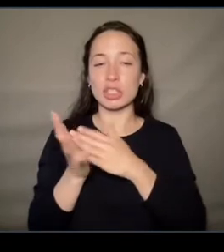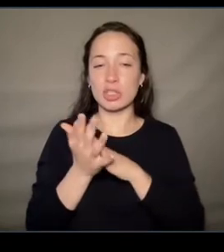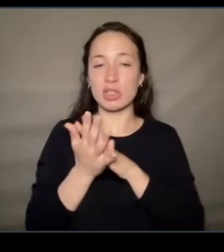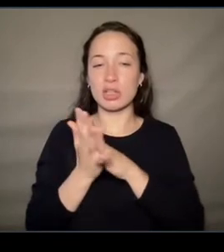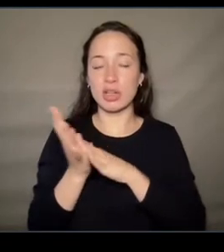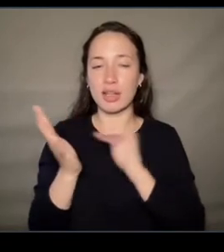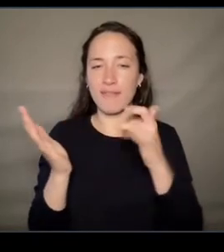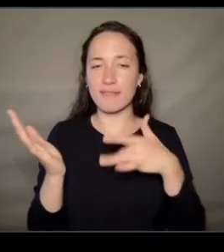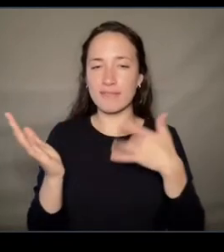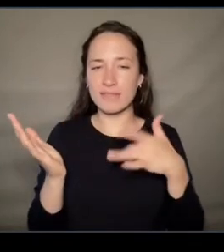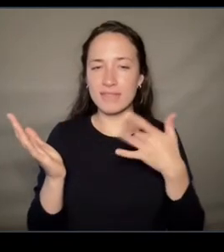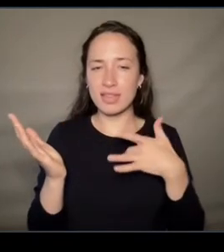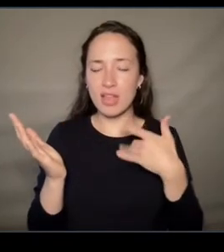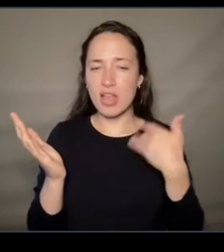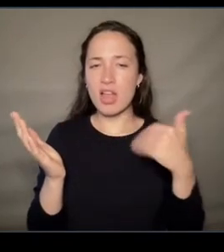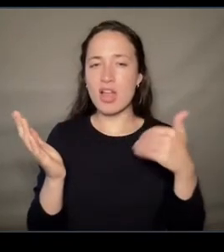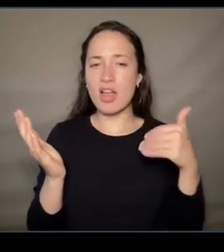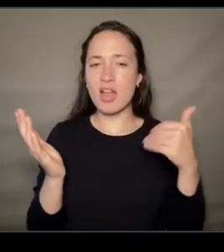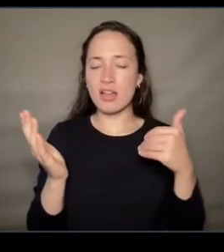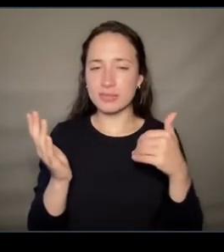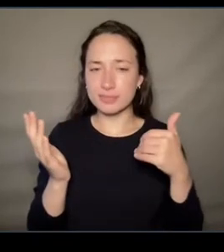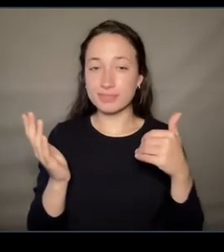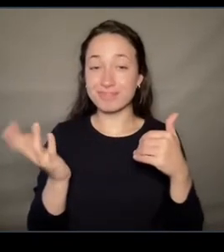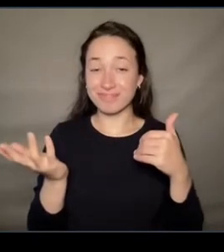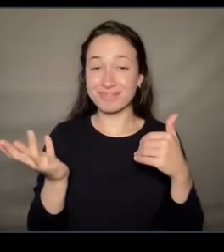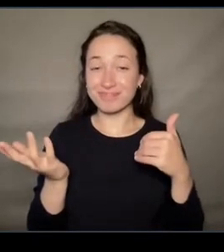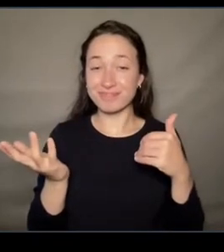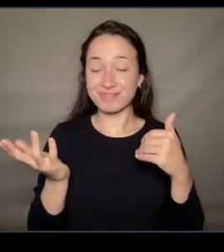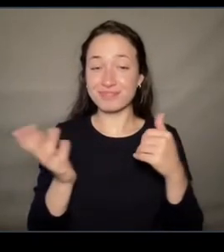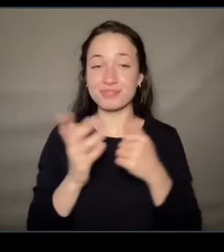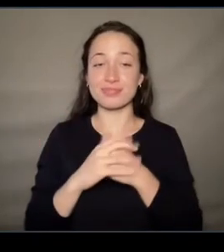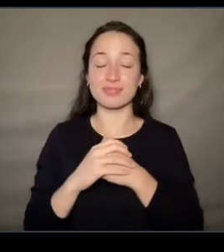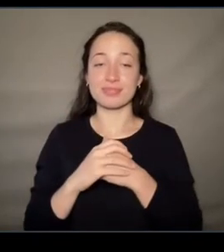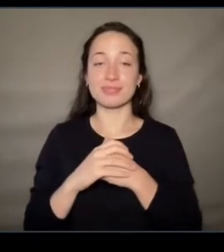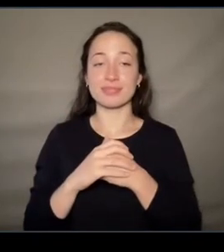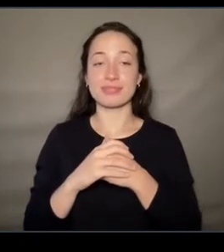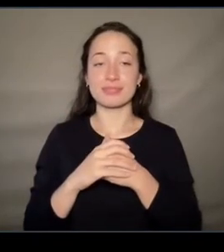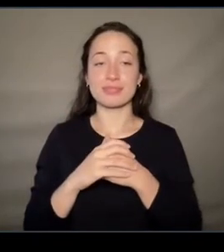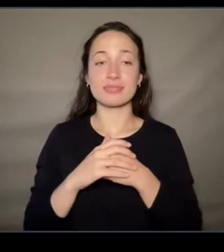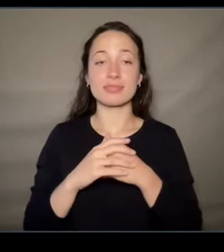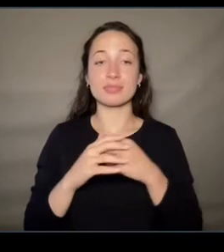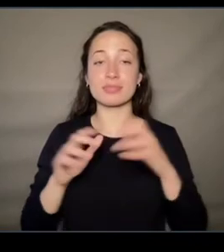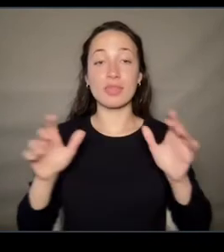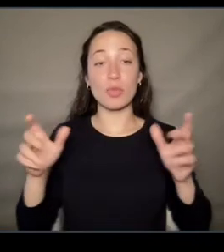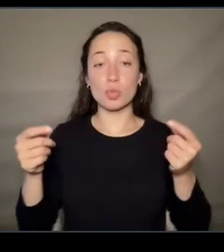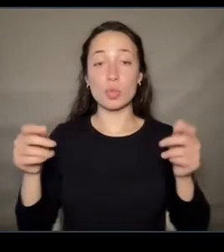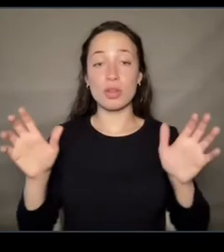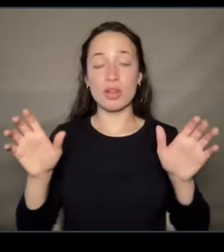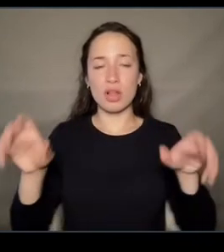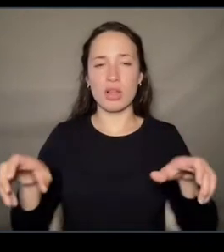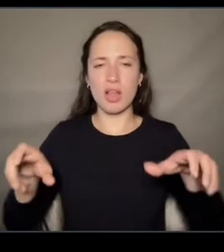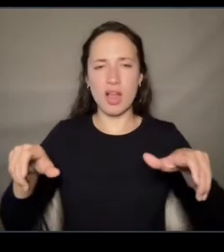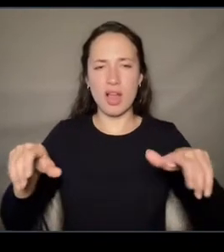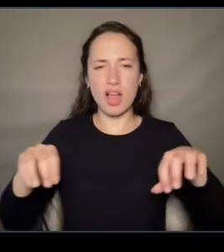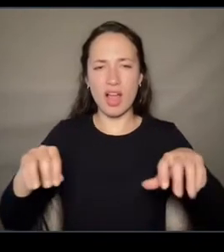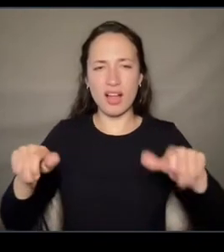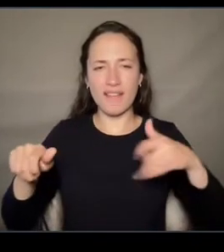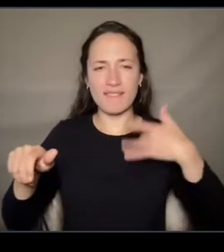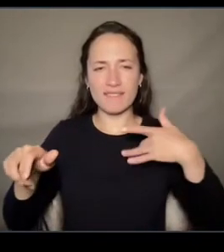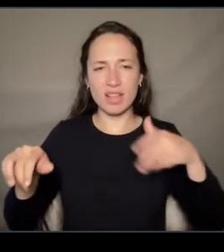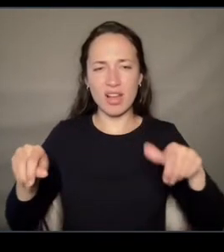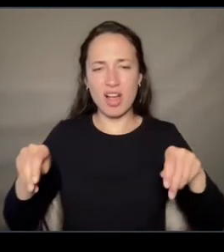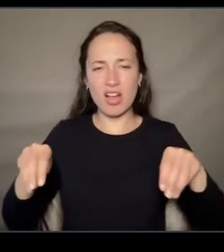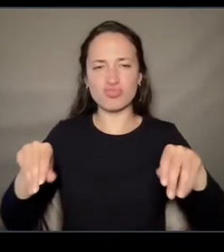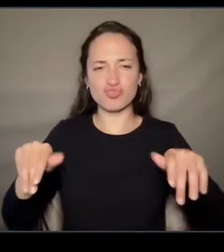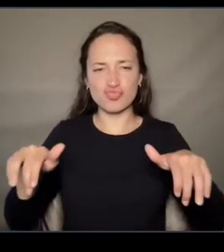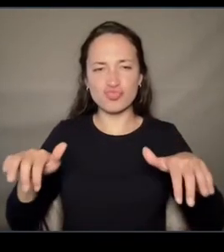growth rings, creating a wonderfully tactile surface that feels great on your fingertips